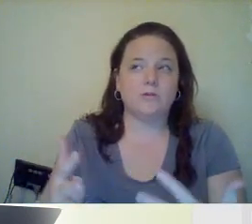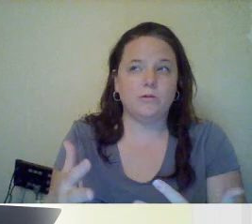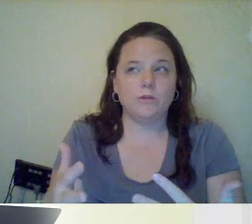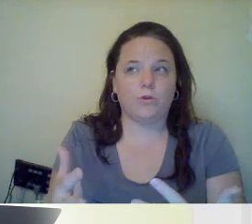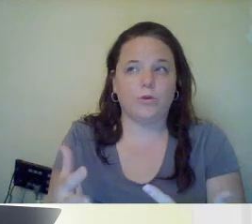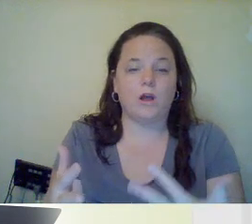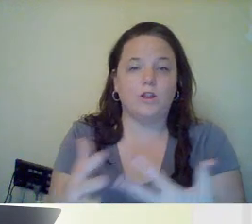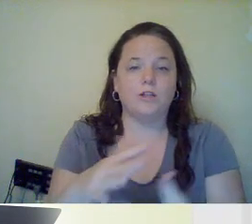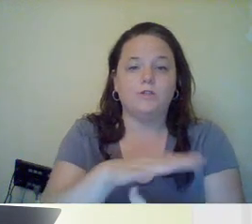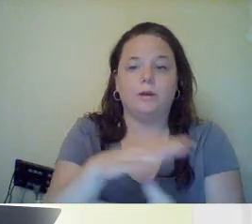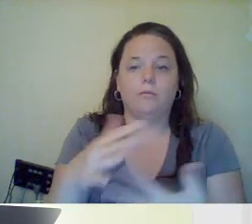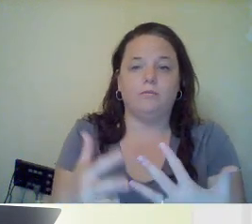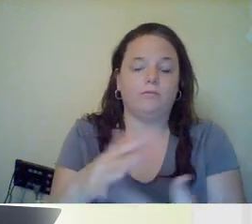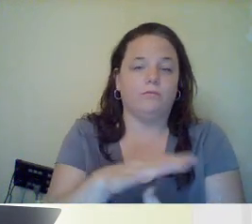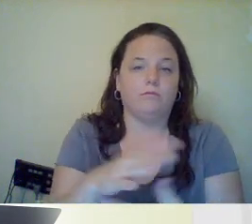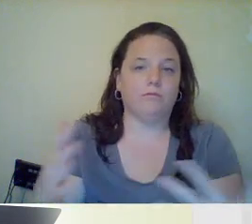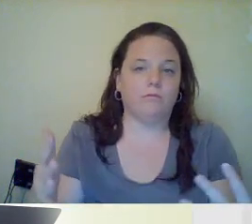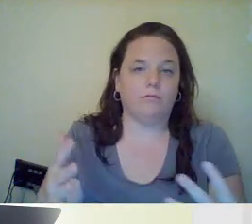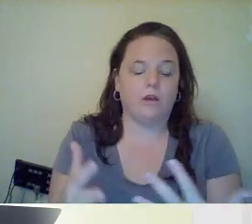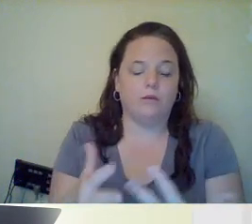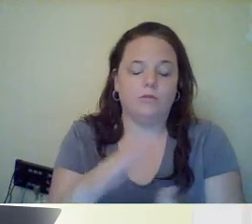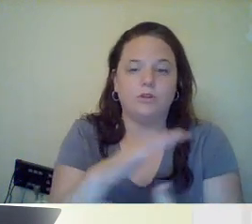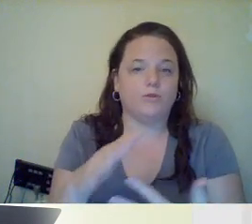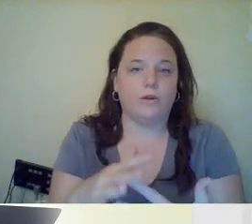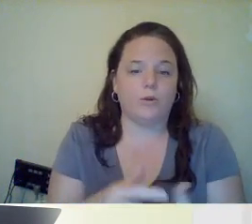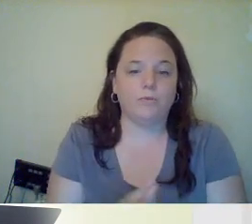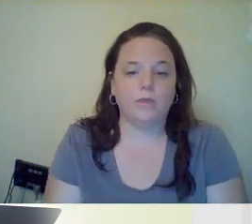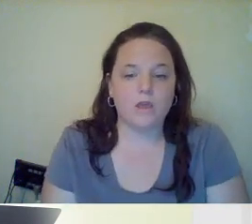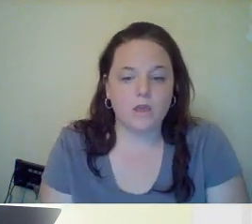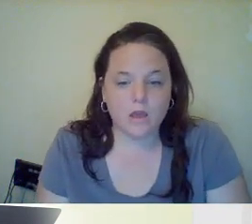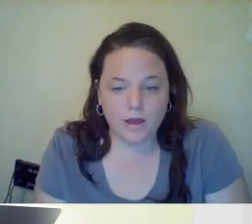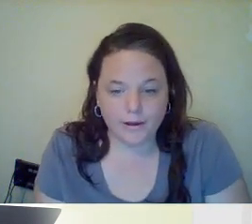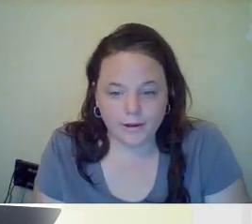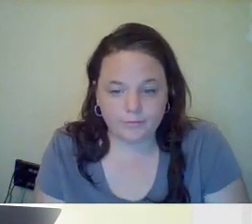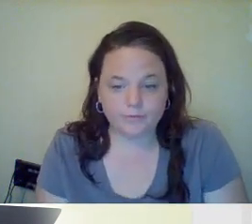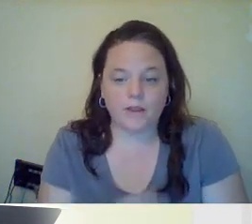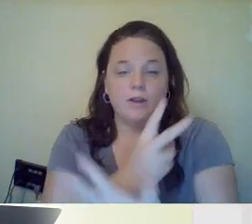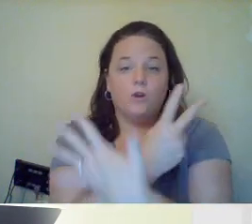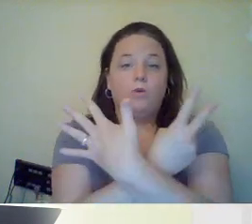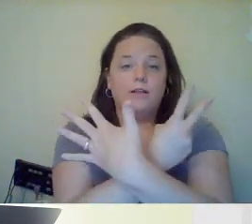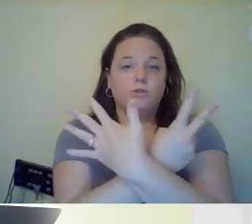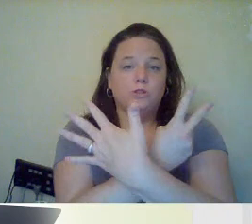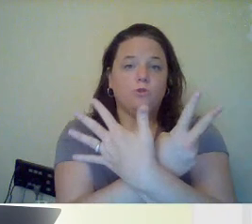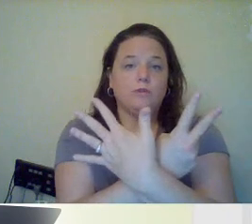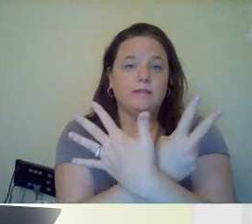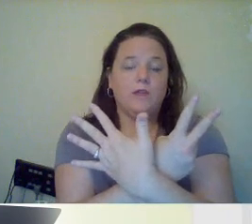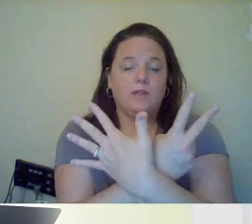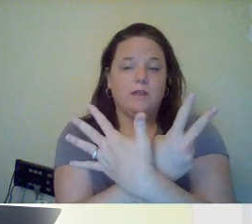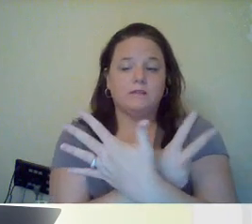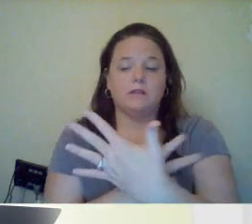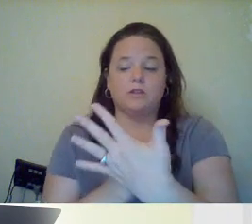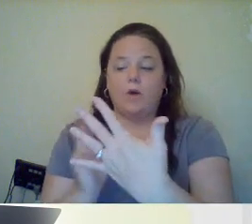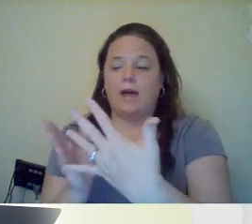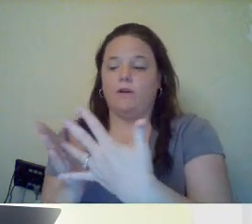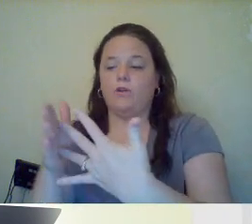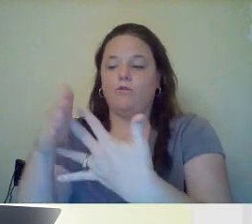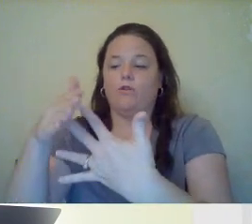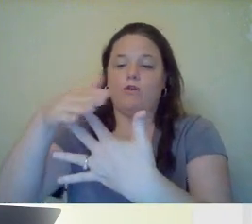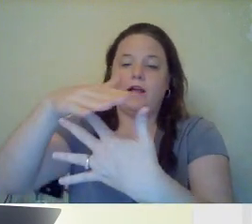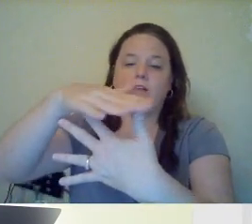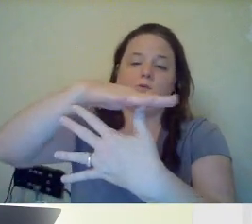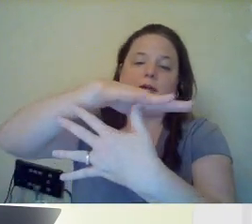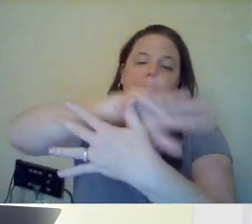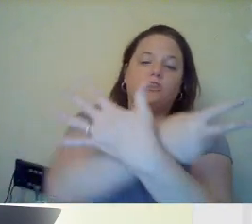It seems to be used more for college, but you can use it for either one. And then graduate school is like this. So after